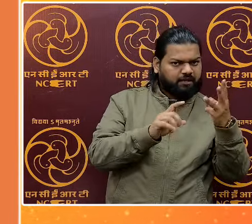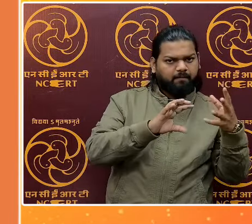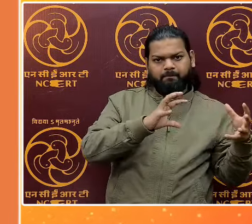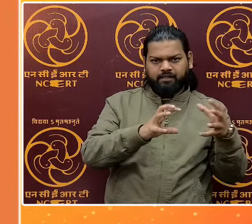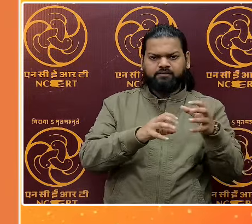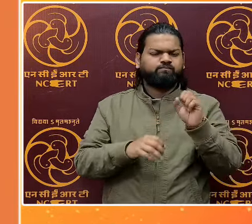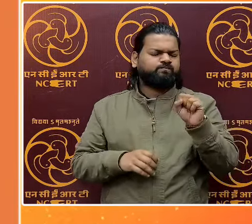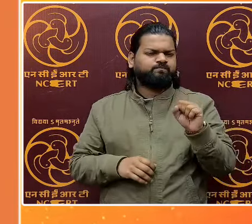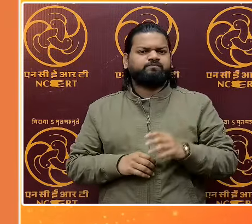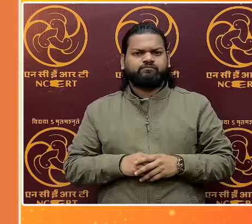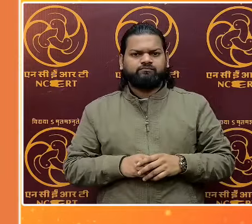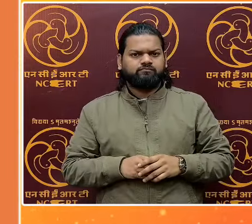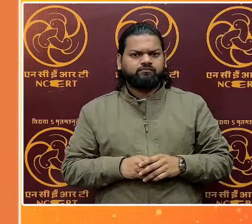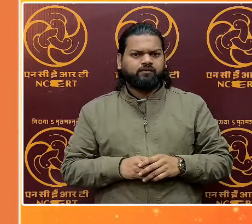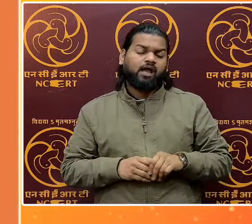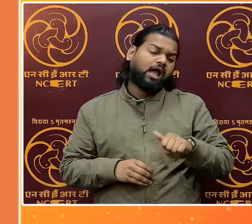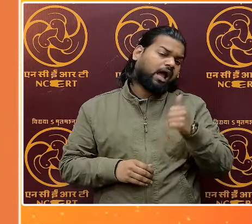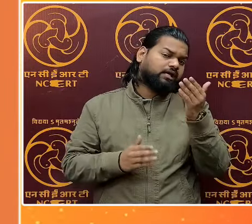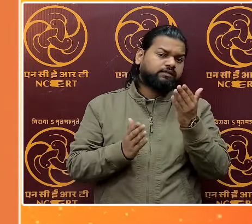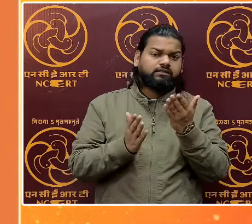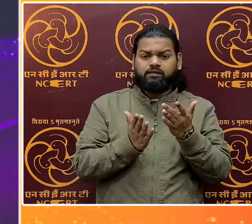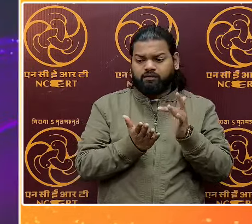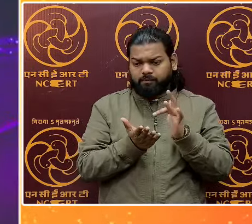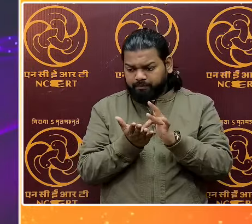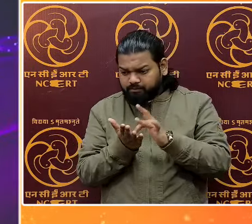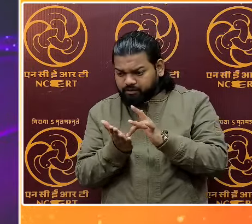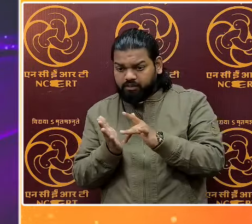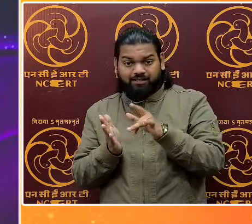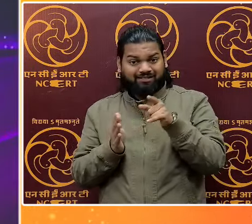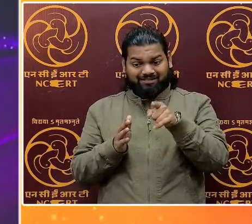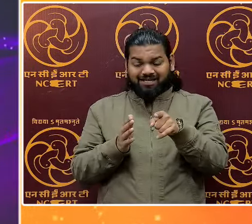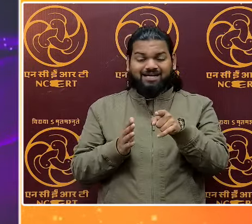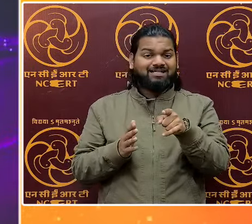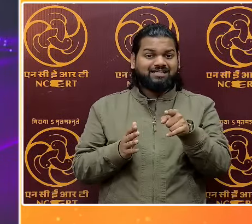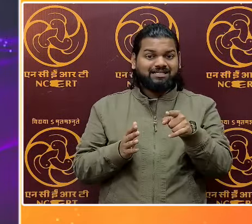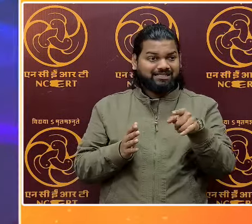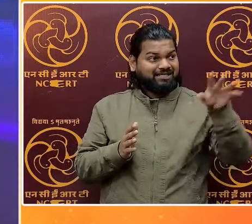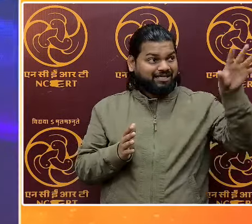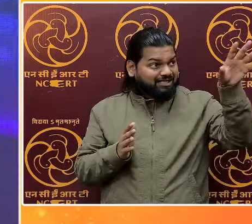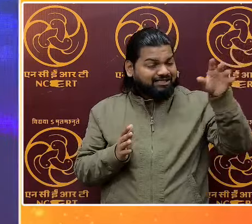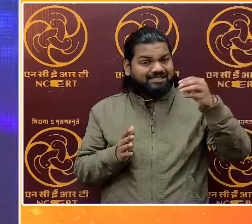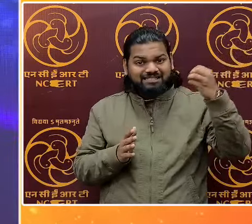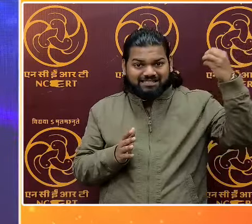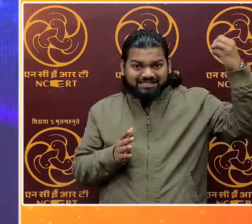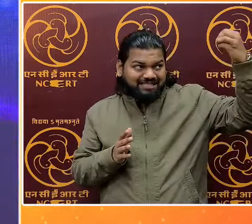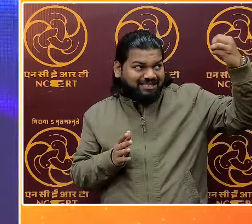ma'am. So, what are the other surfaces from which light passes through? Yes. So, those other